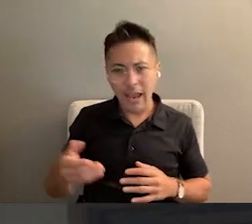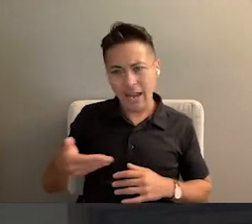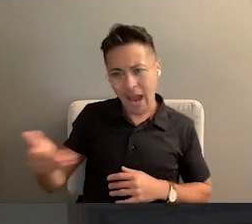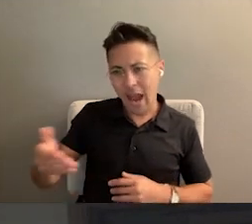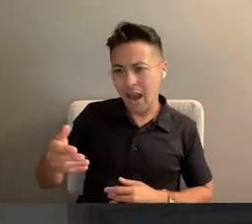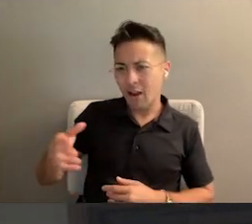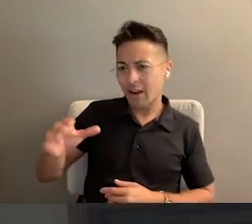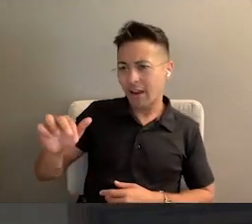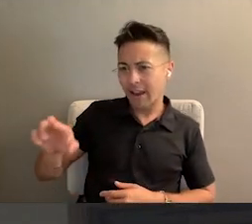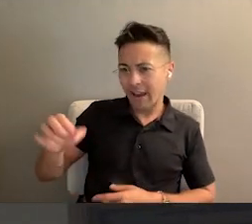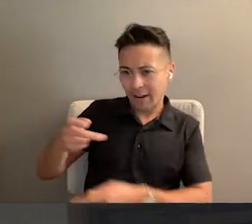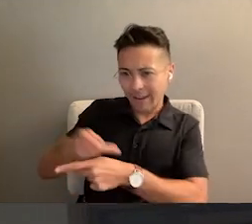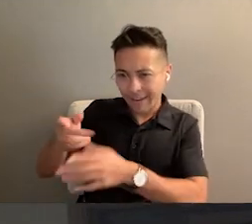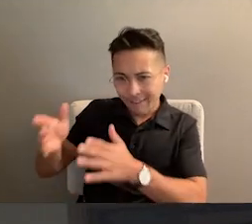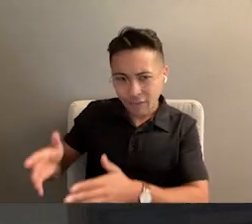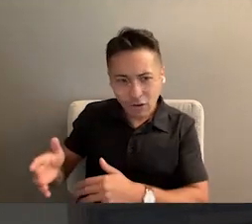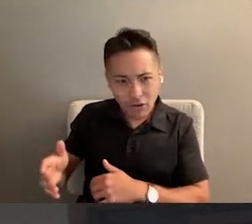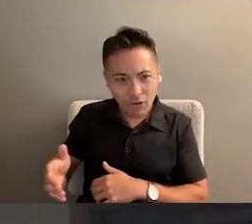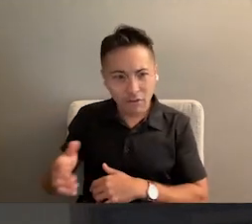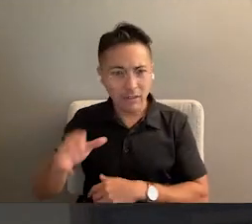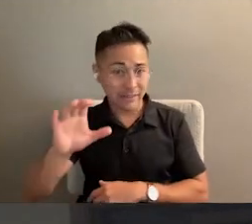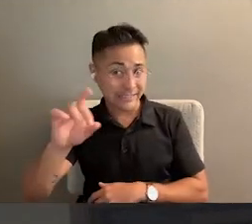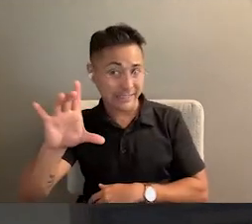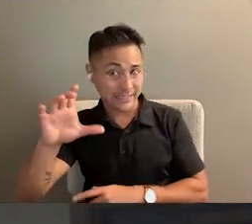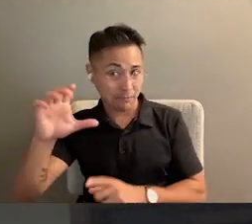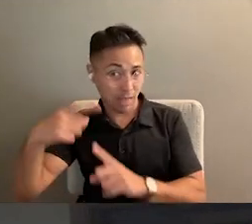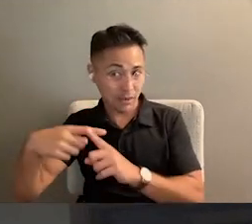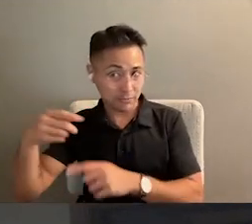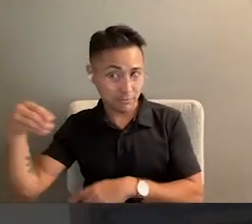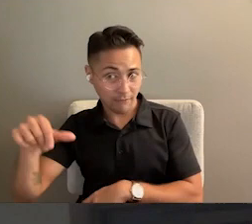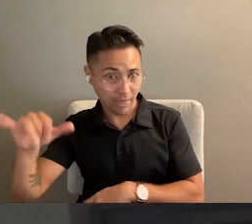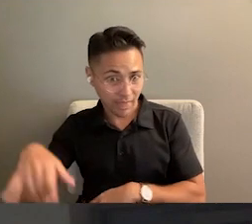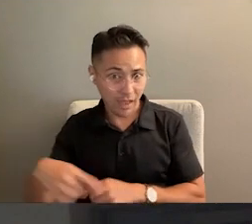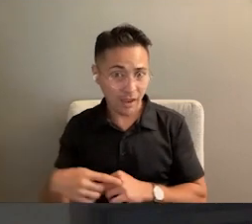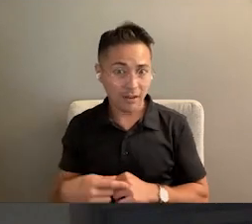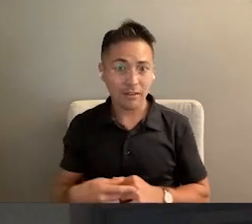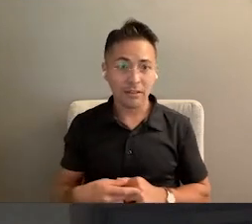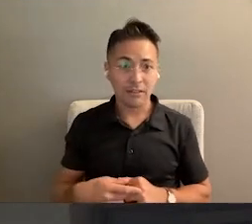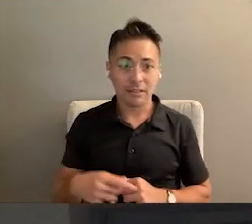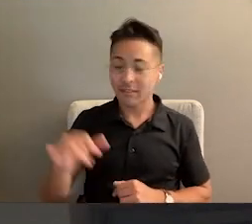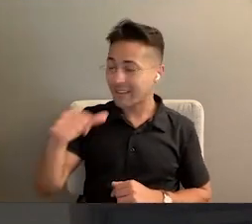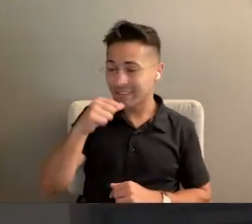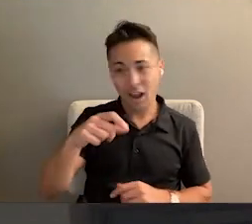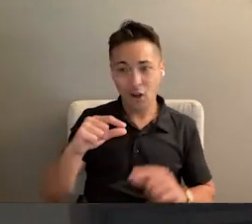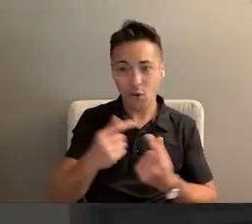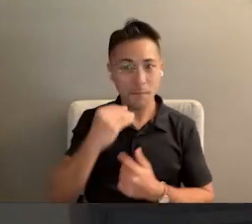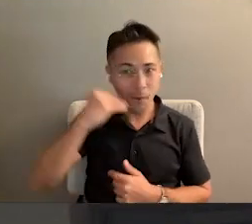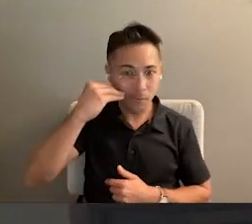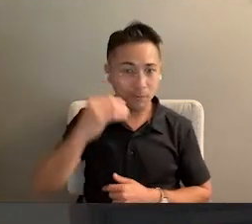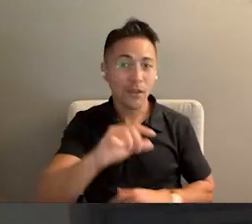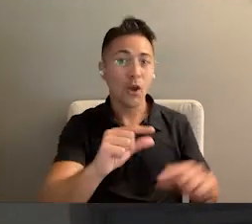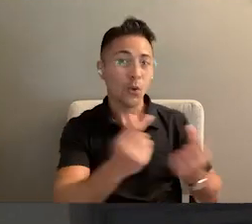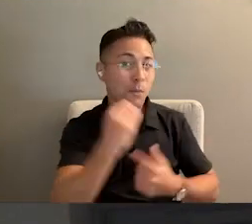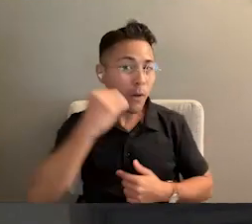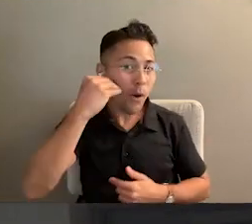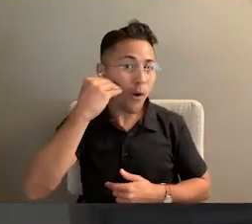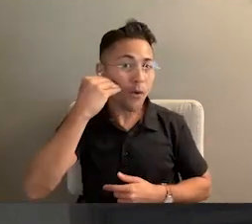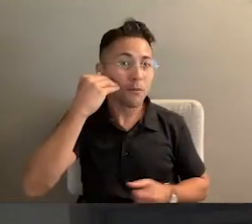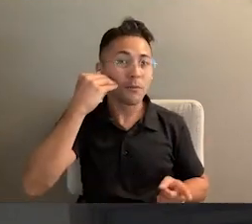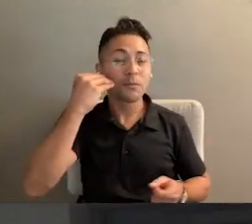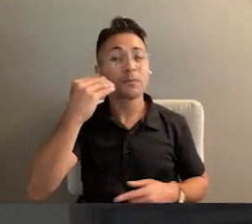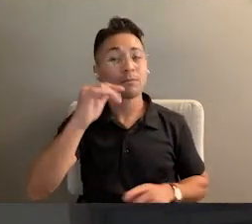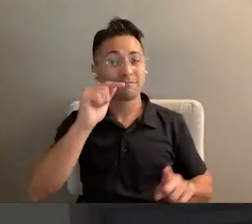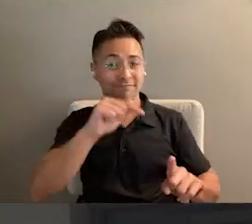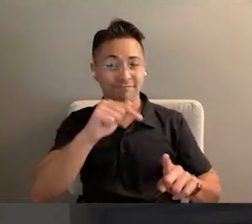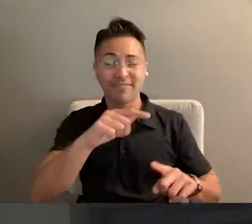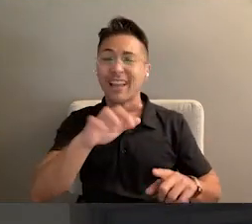families and have our kids rent a house and have our kids live there and hire a caregiver Yes. to encourage independence with CDC Plus paid for? Yes. So that's not called group home?